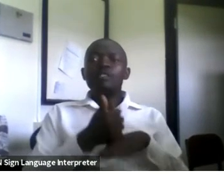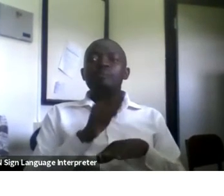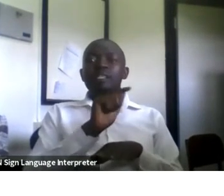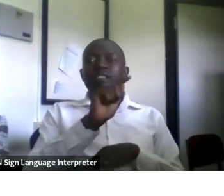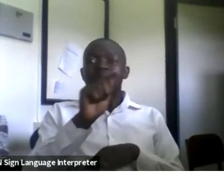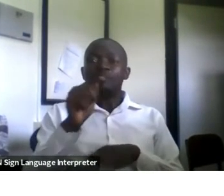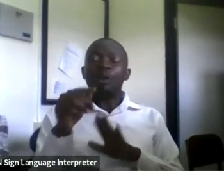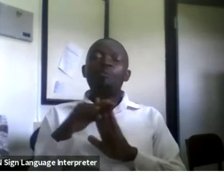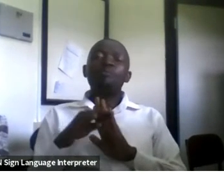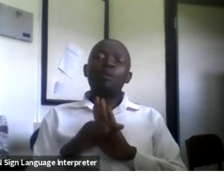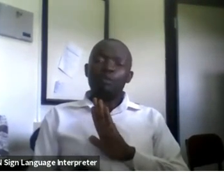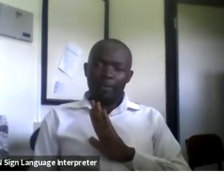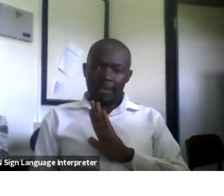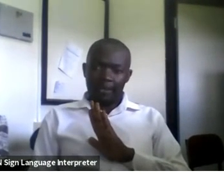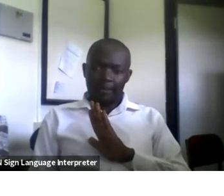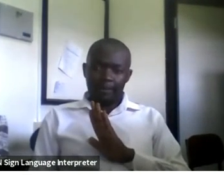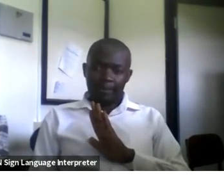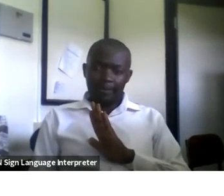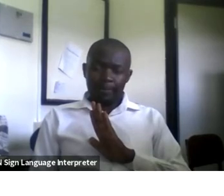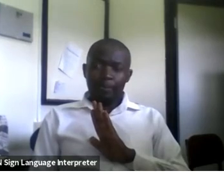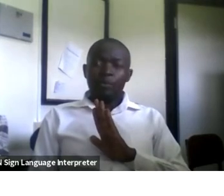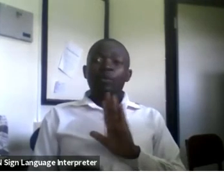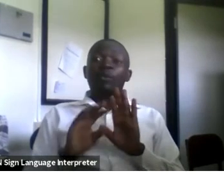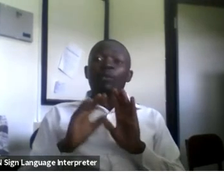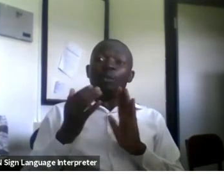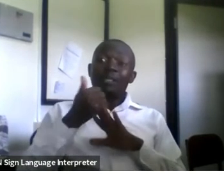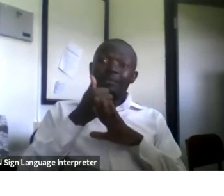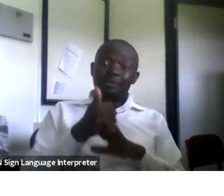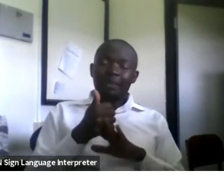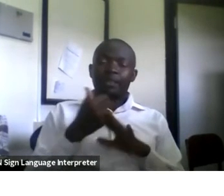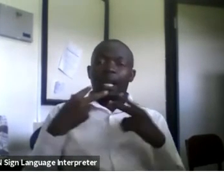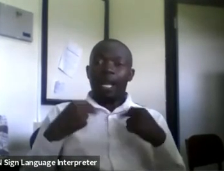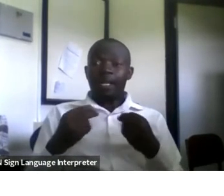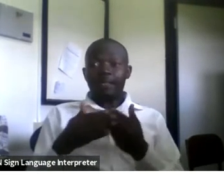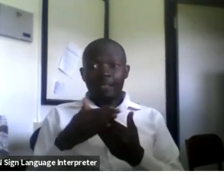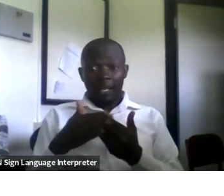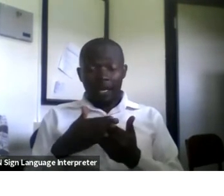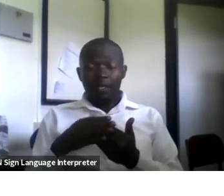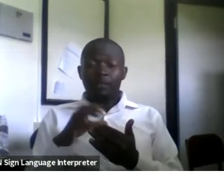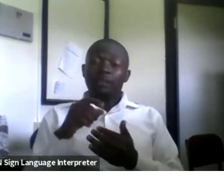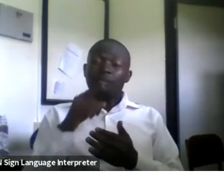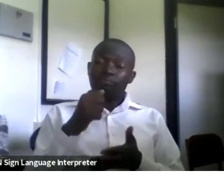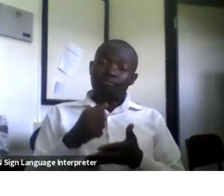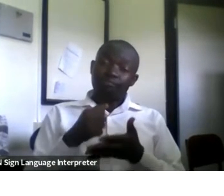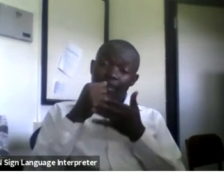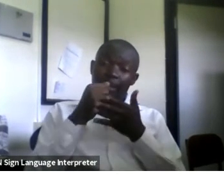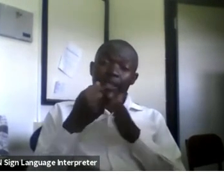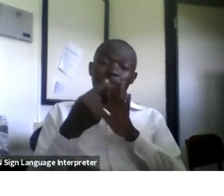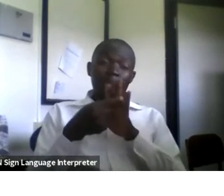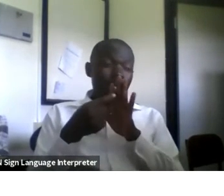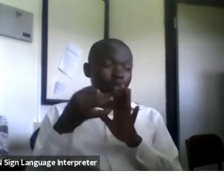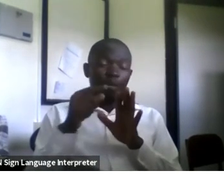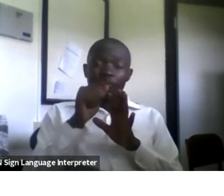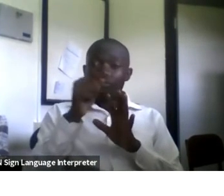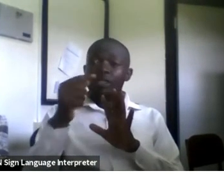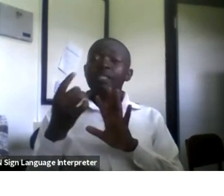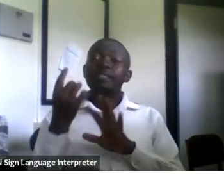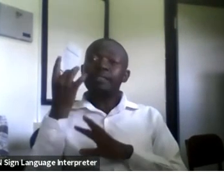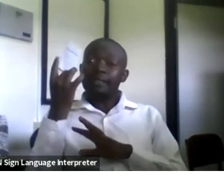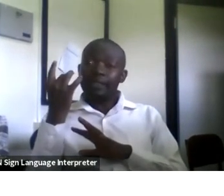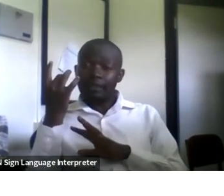programming, community-based healthcare will certainly work in the case of some of these diseases. In our report,